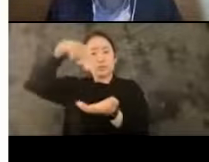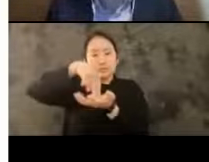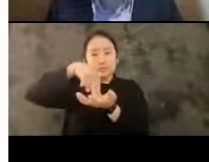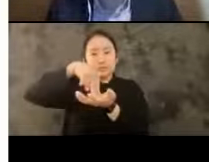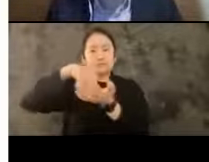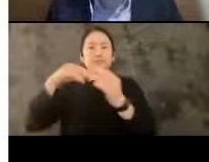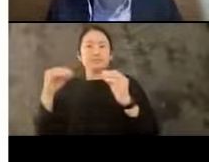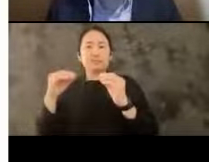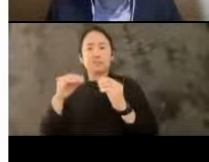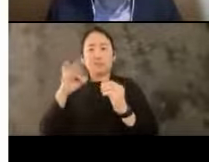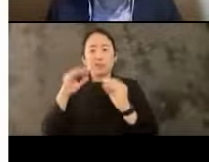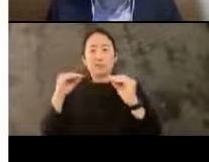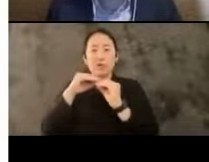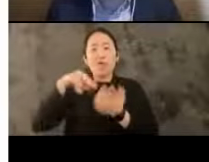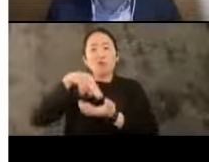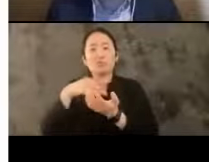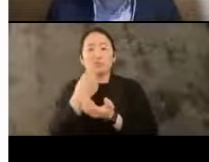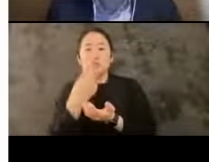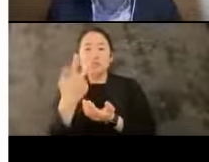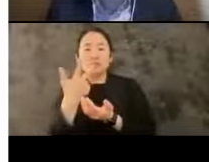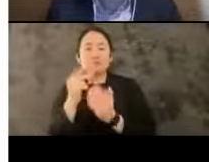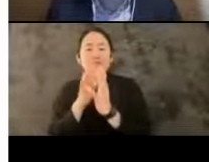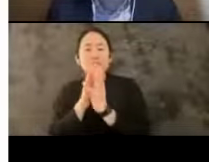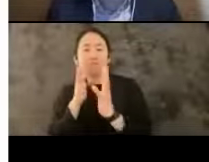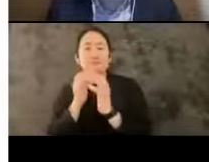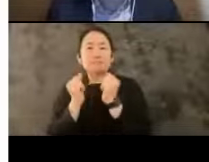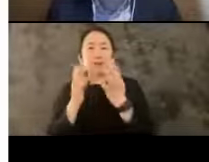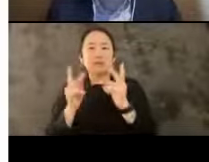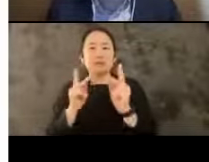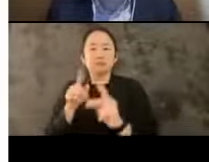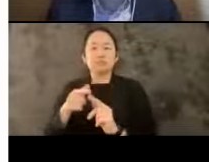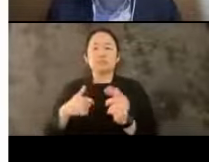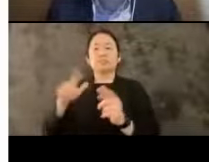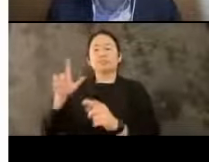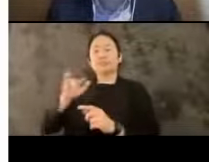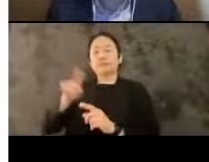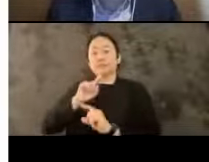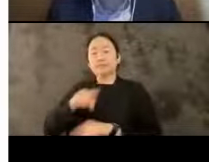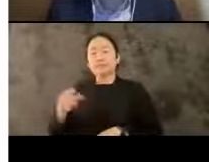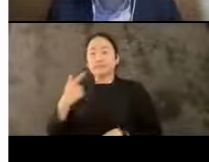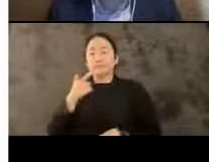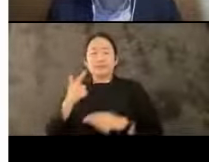to be looked at too once whether the decision is made to pursue center